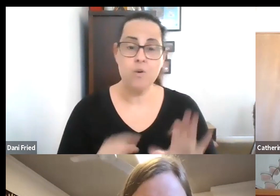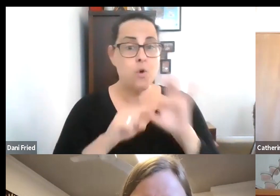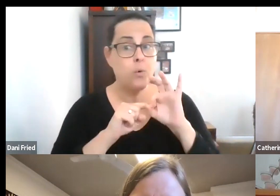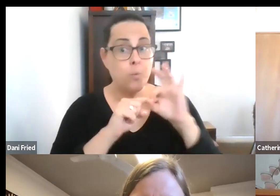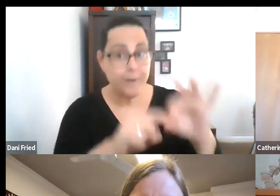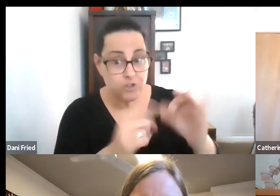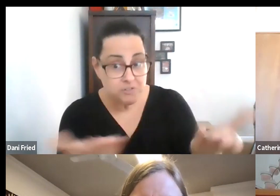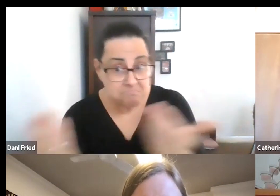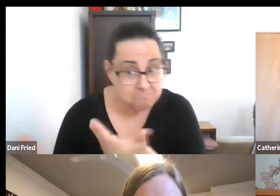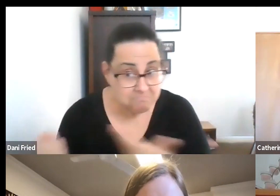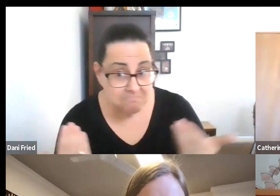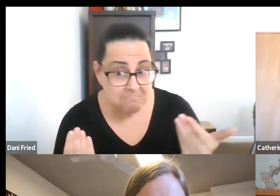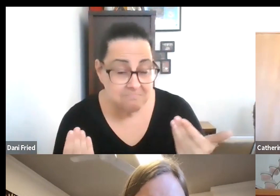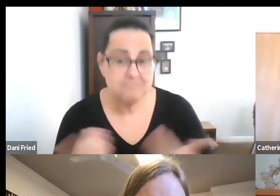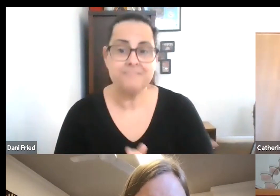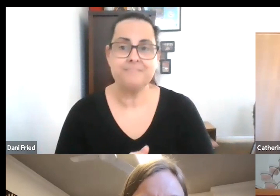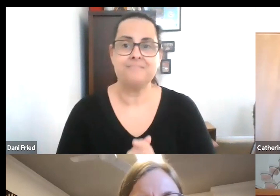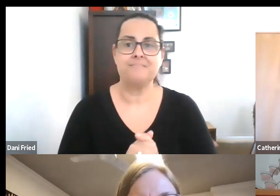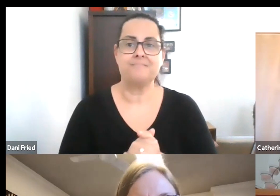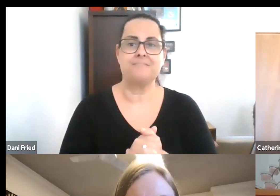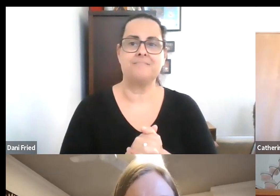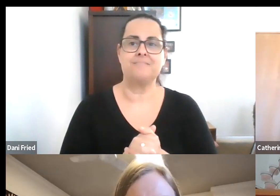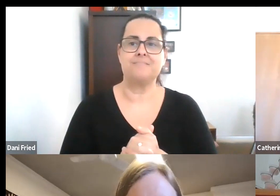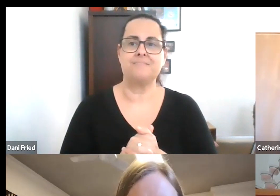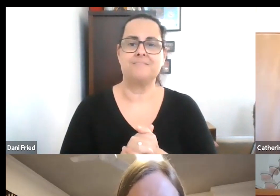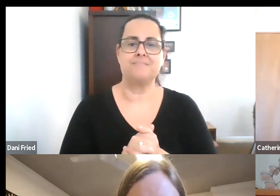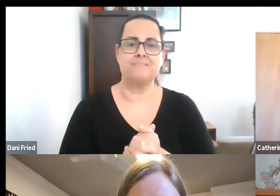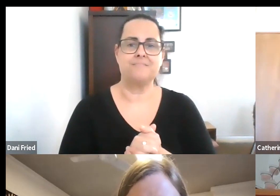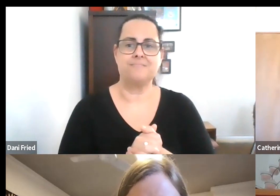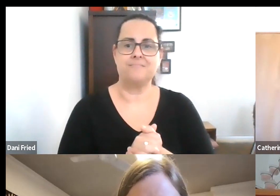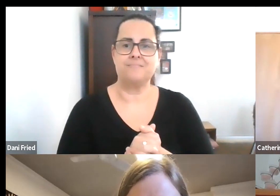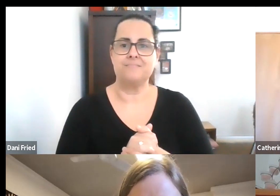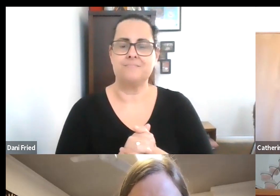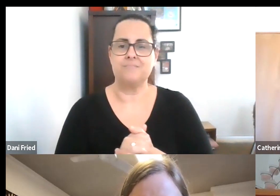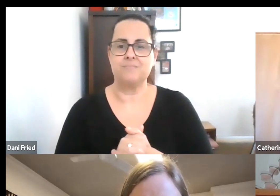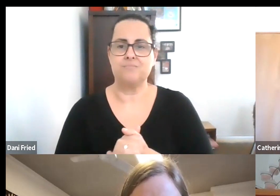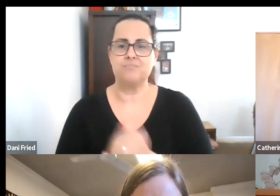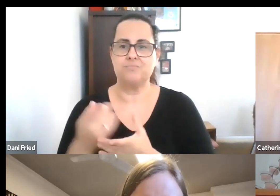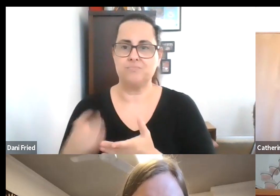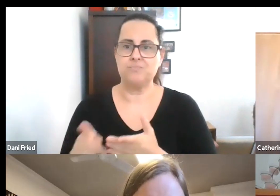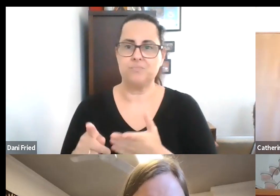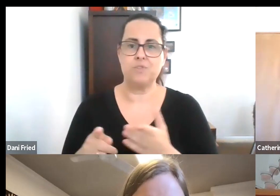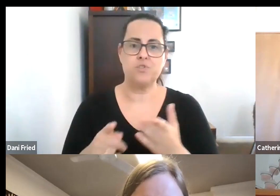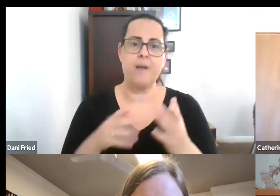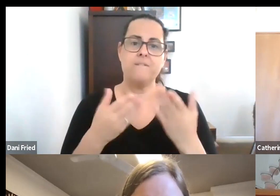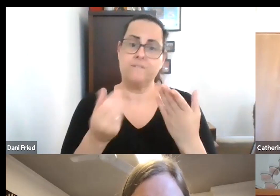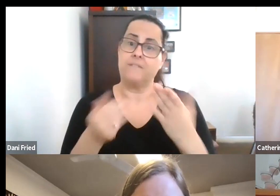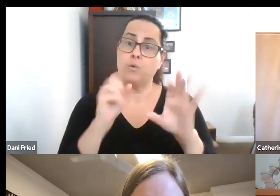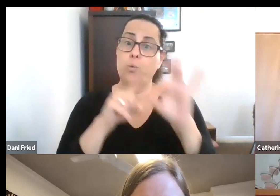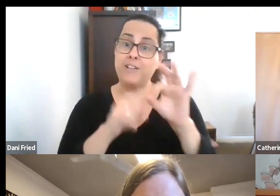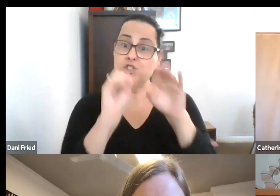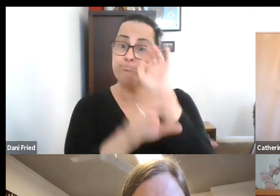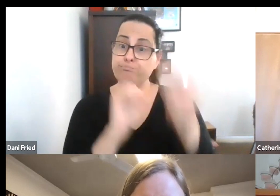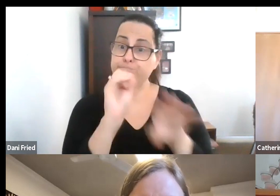answer time. How it will run, I will read Catherine and Peri the questions that we posted so far. So we